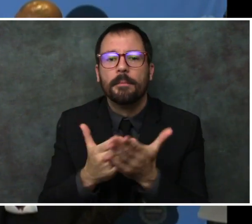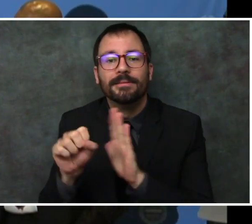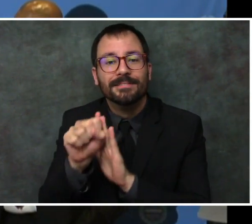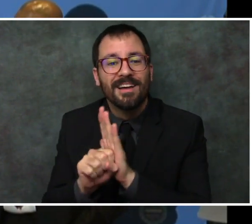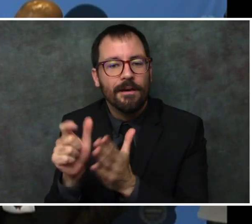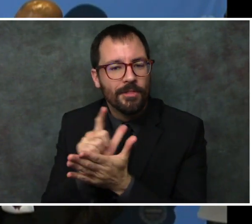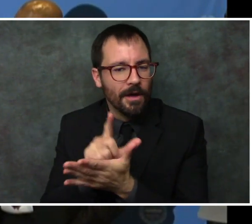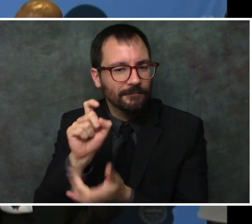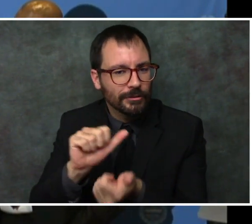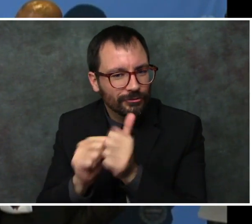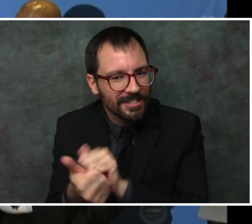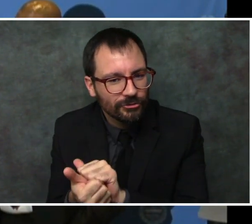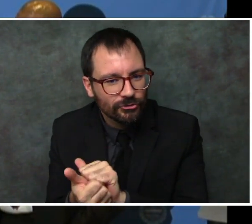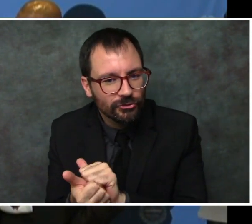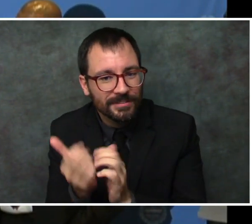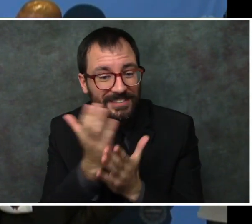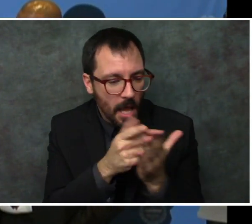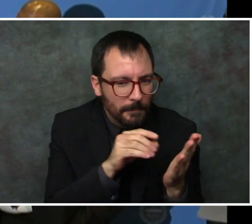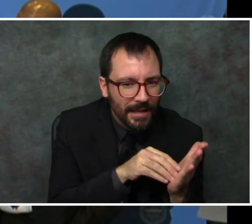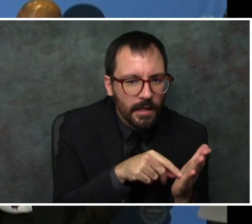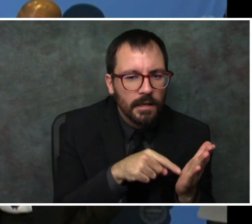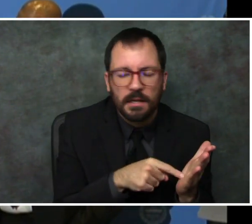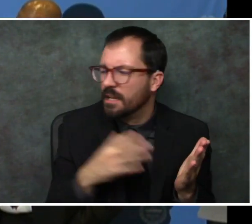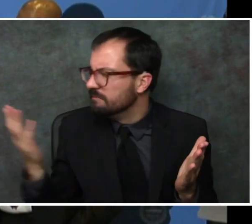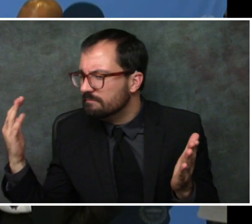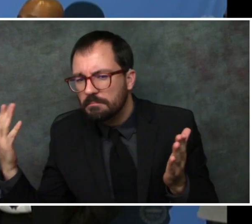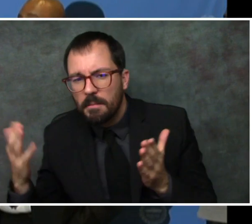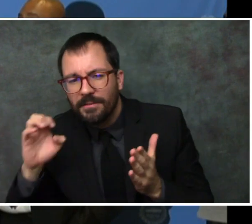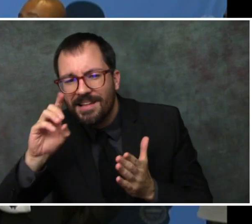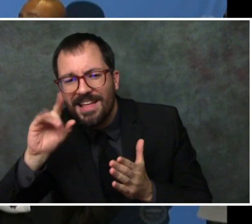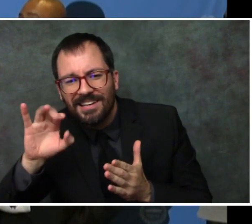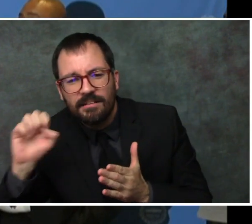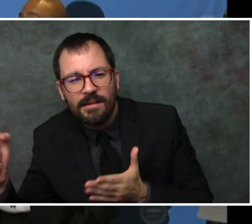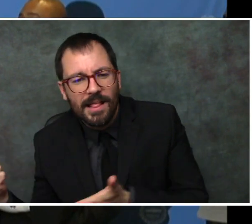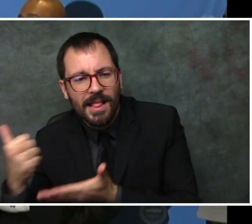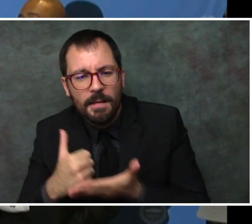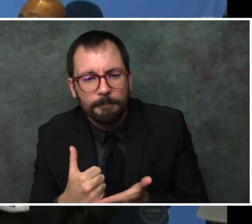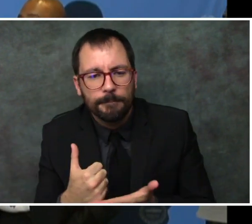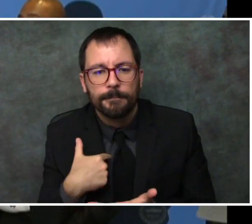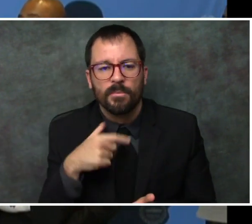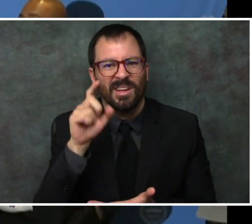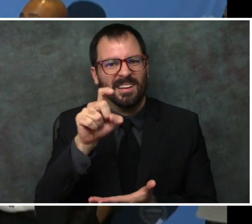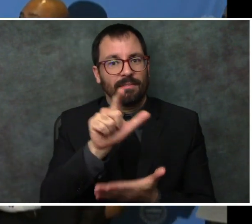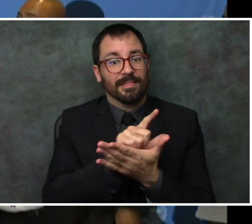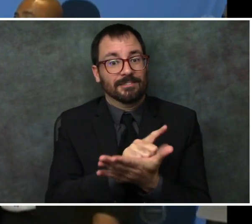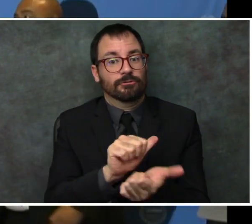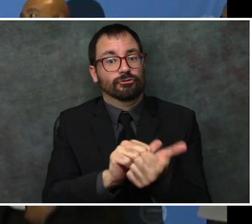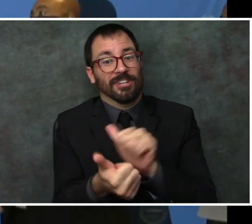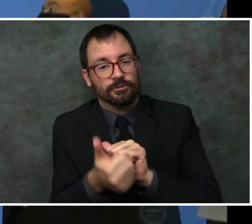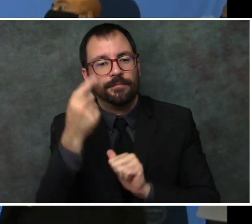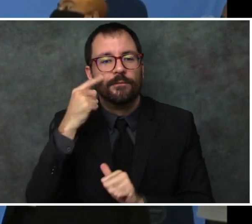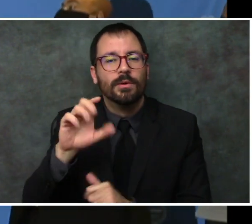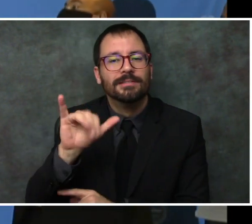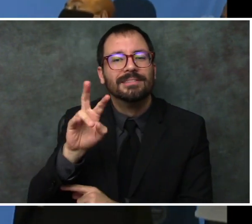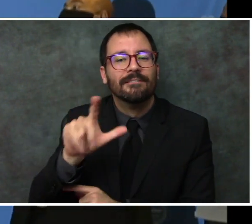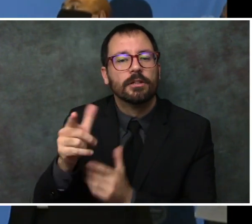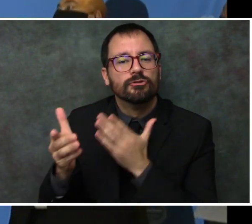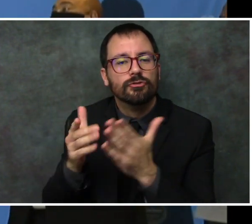this. We need legislation to change the civil service test. And the only other recommendation, at least it was in the draft,